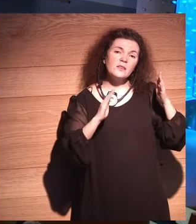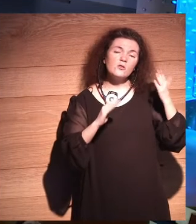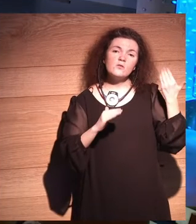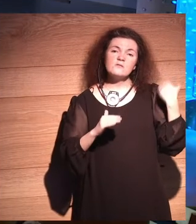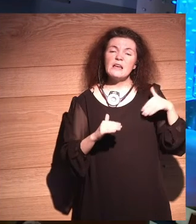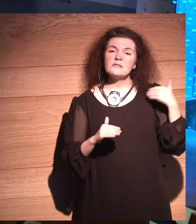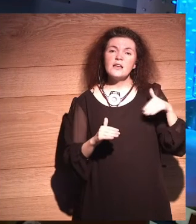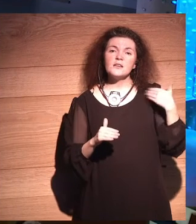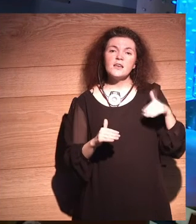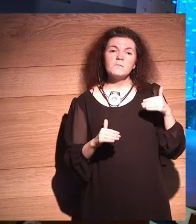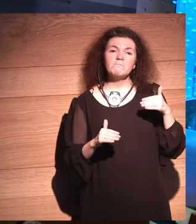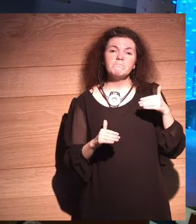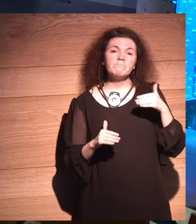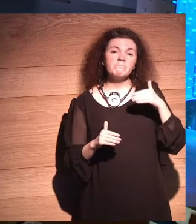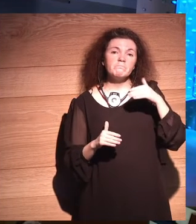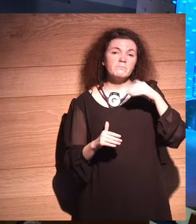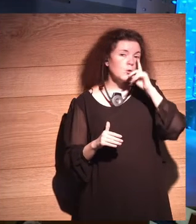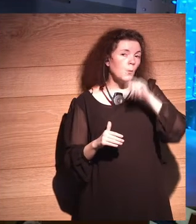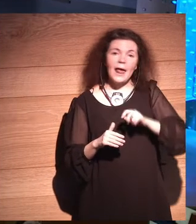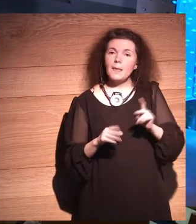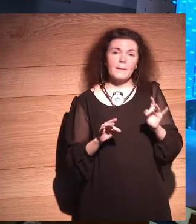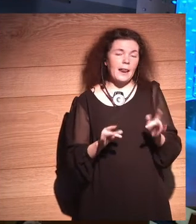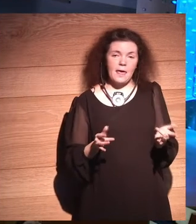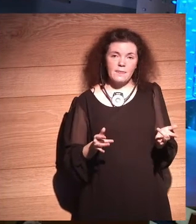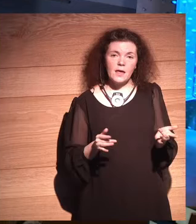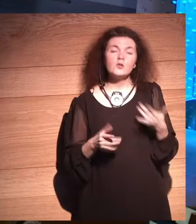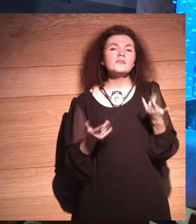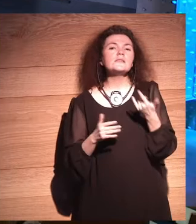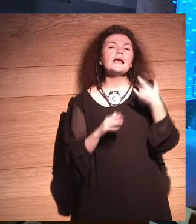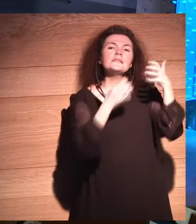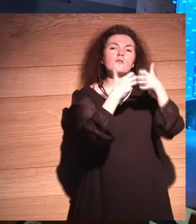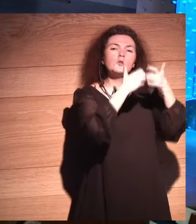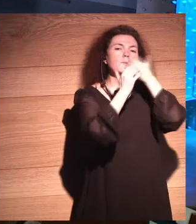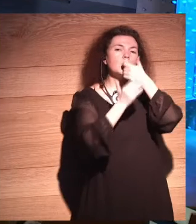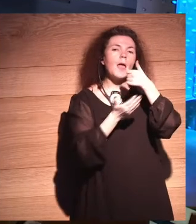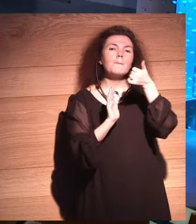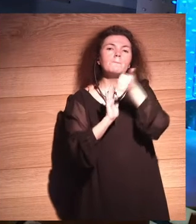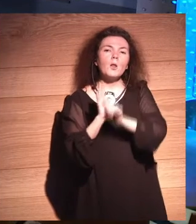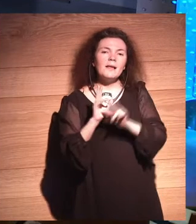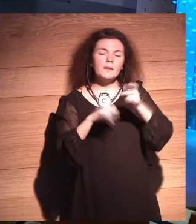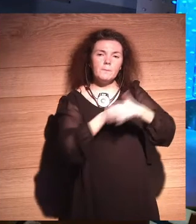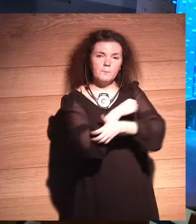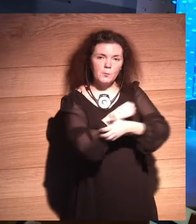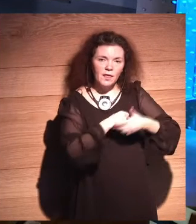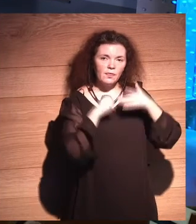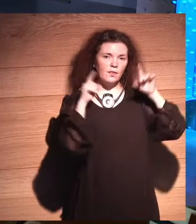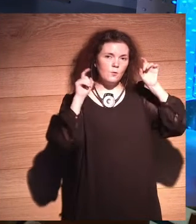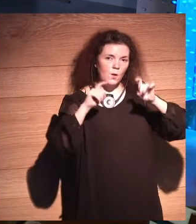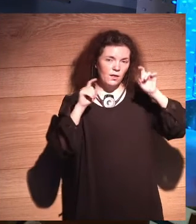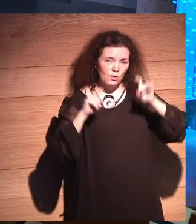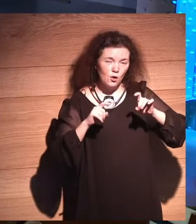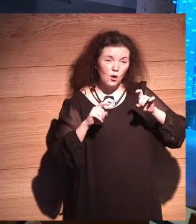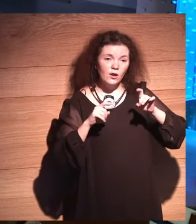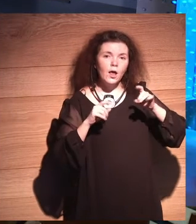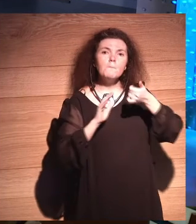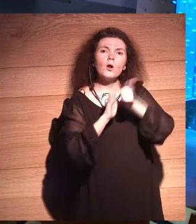program. So we have programs in the United States around poverty or education that we've been doing for 30 years,